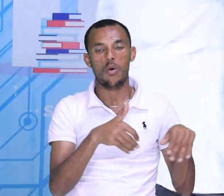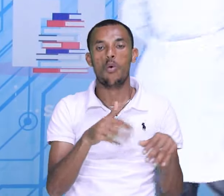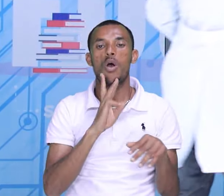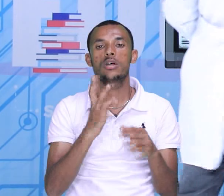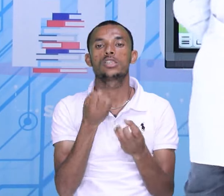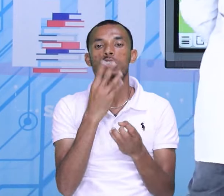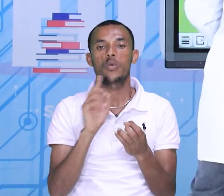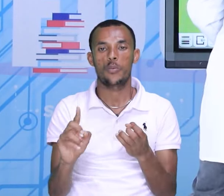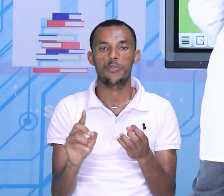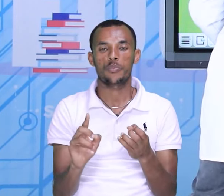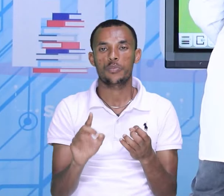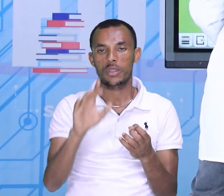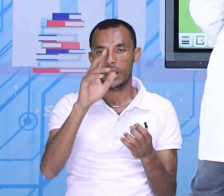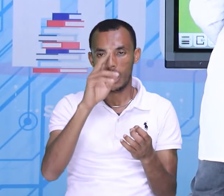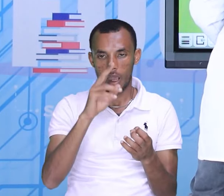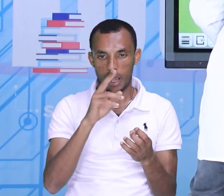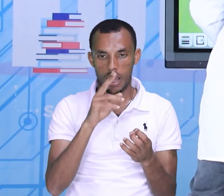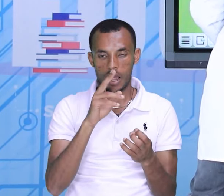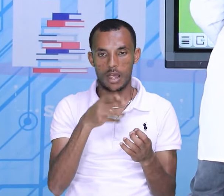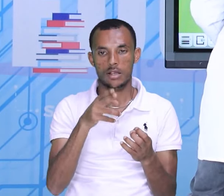1. Therefore,